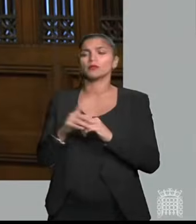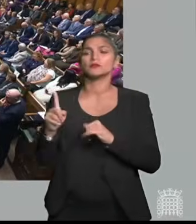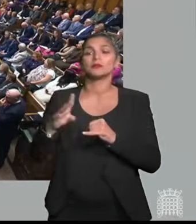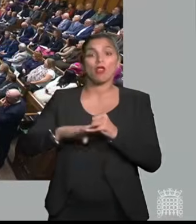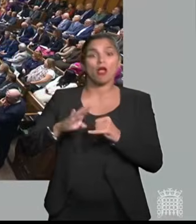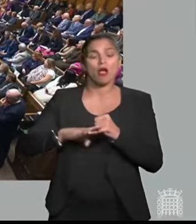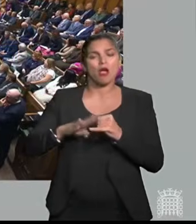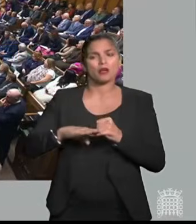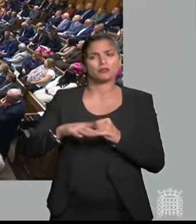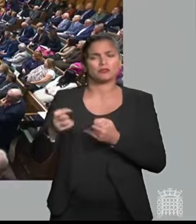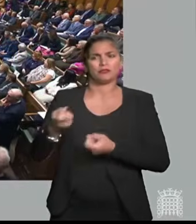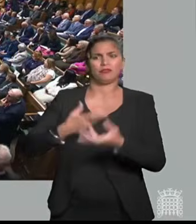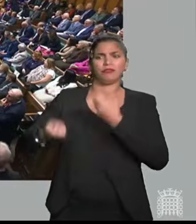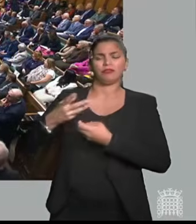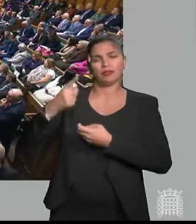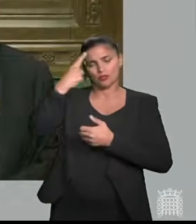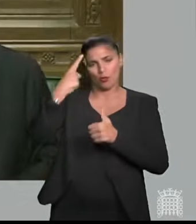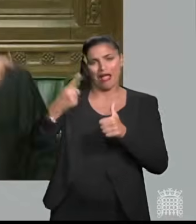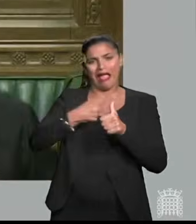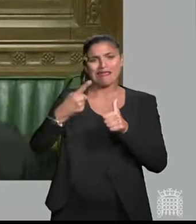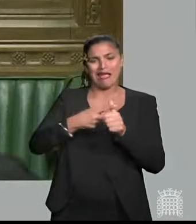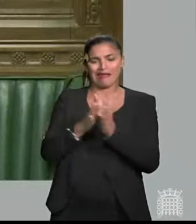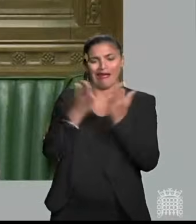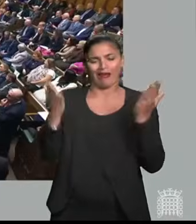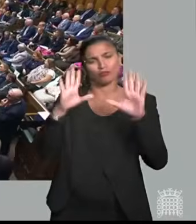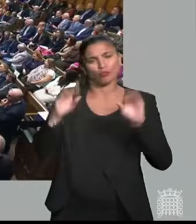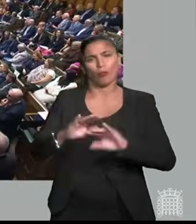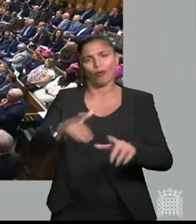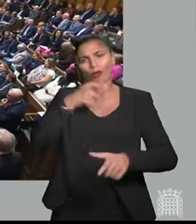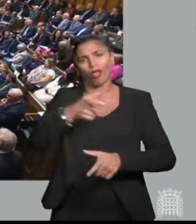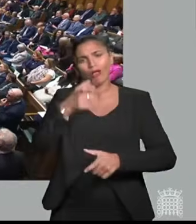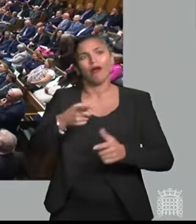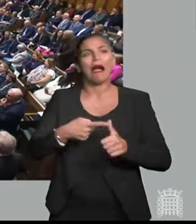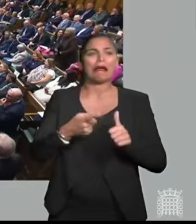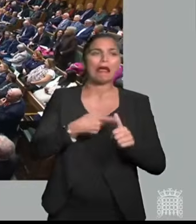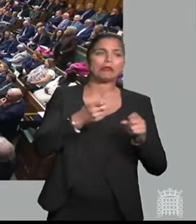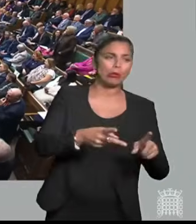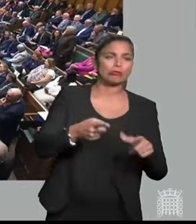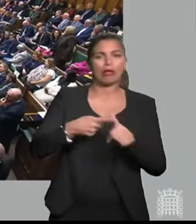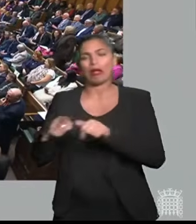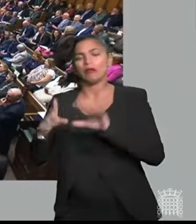Finally, I'd say I think the AA Atlas has been run out. Prime Minister.